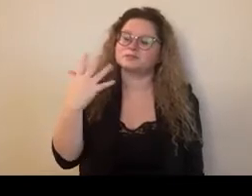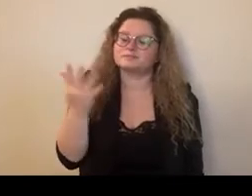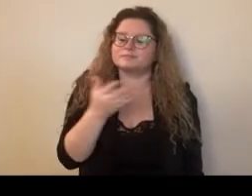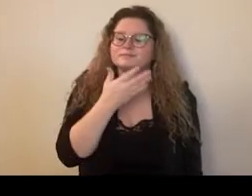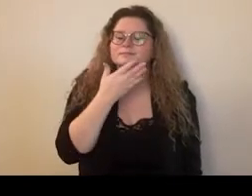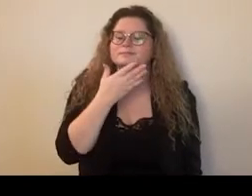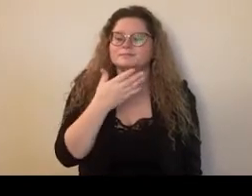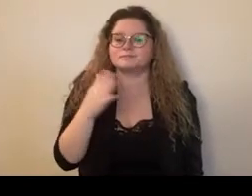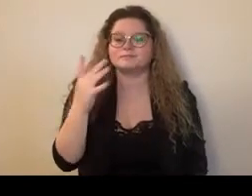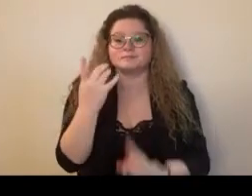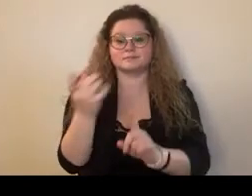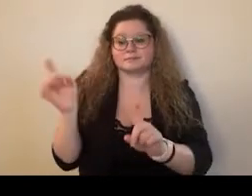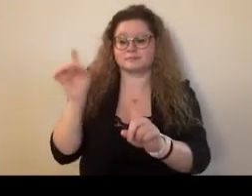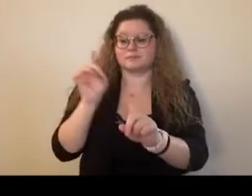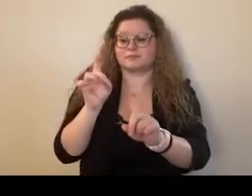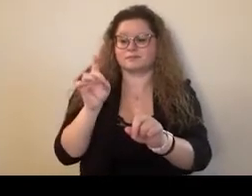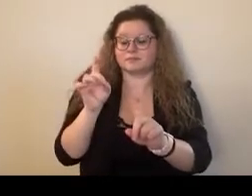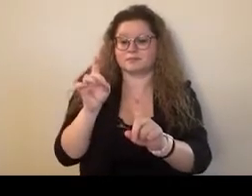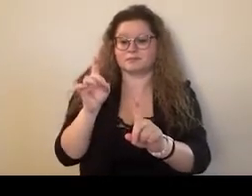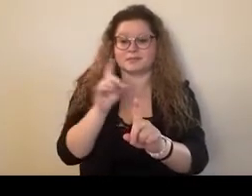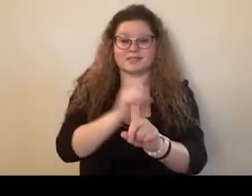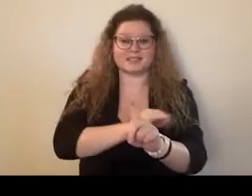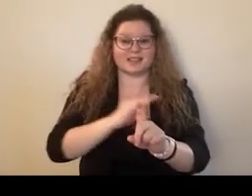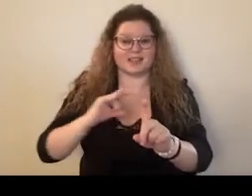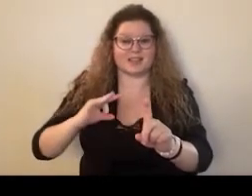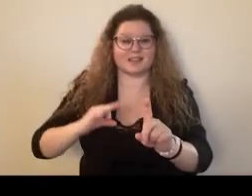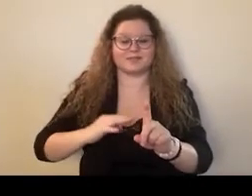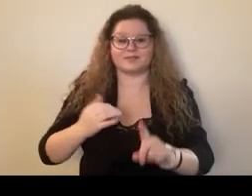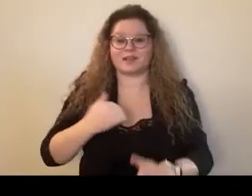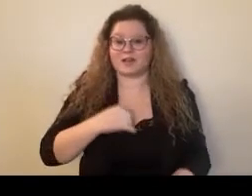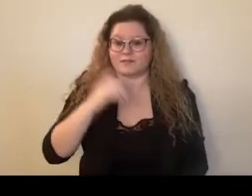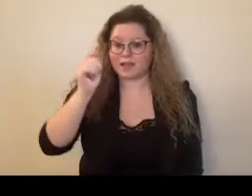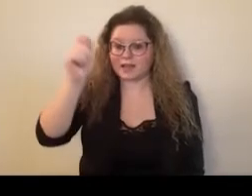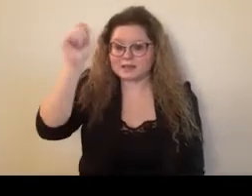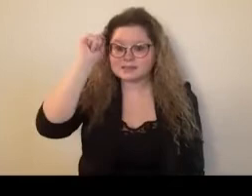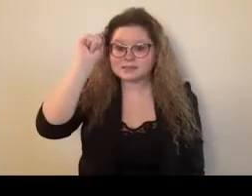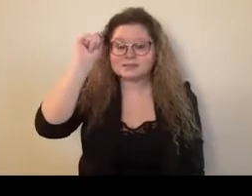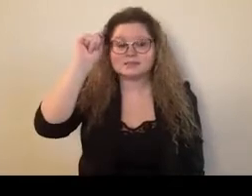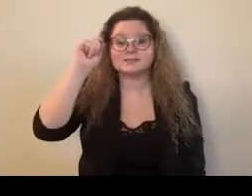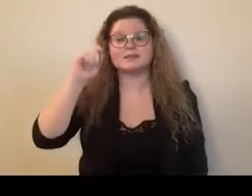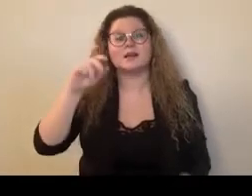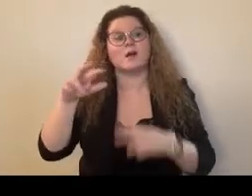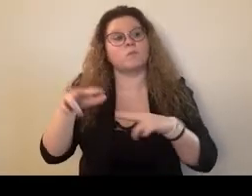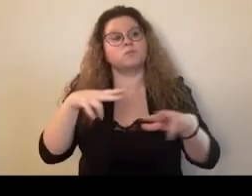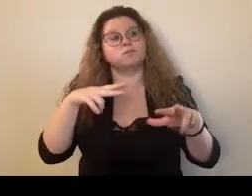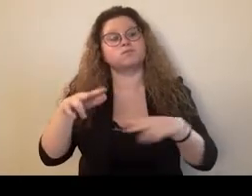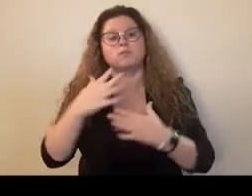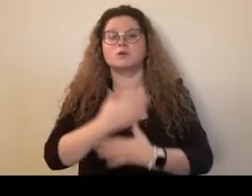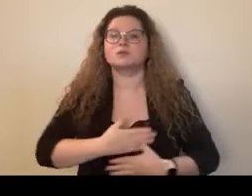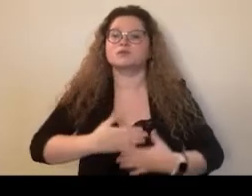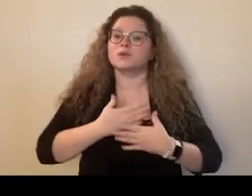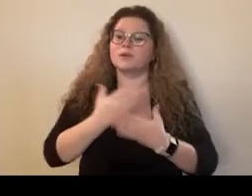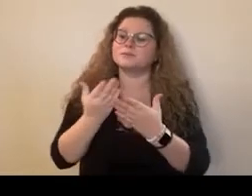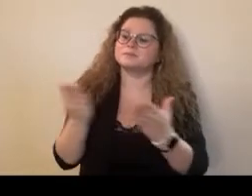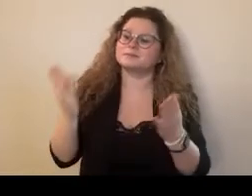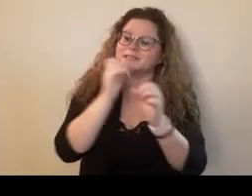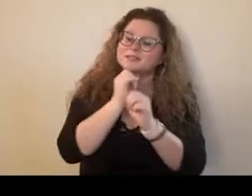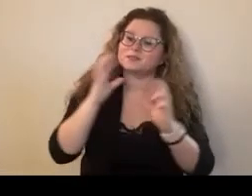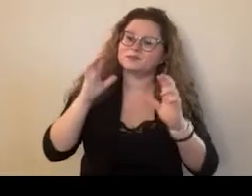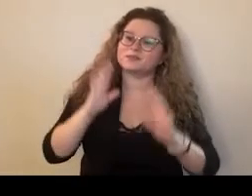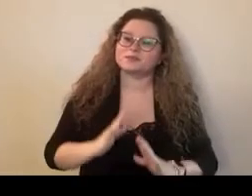the reachability team with a bobble hat and walking, enjoying the company of the seniors on such a lovely